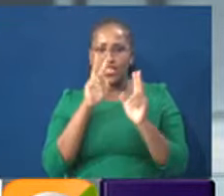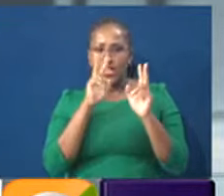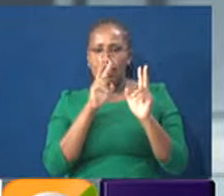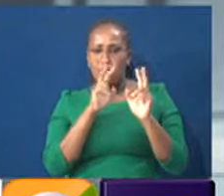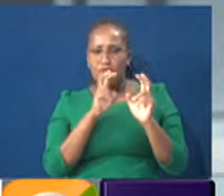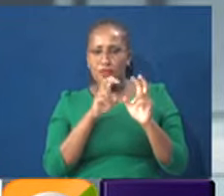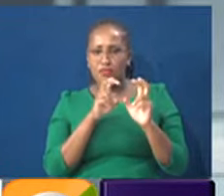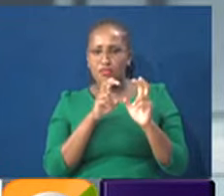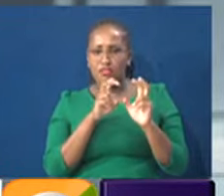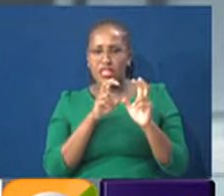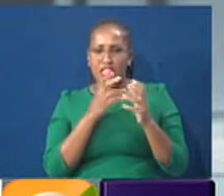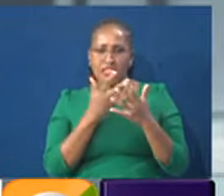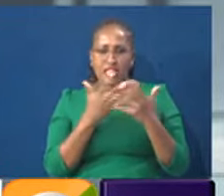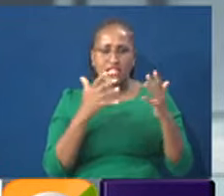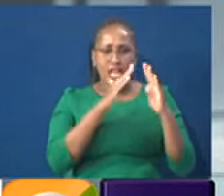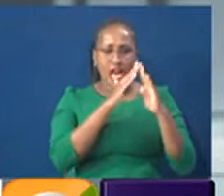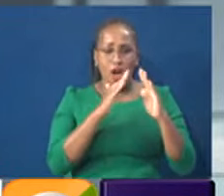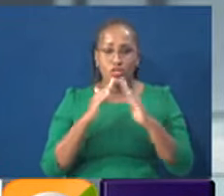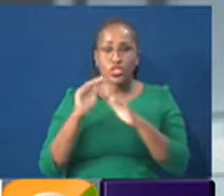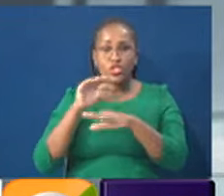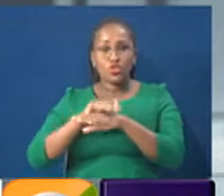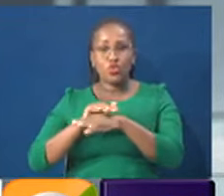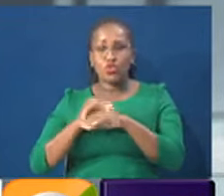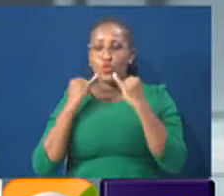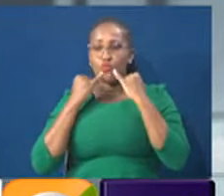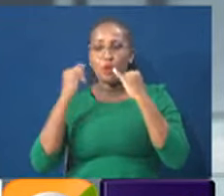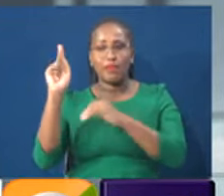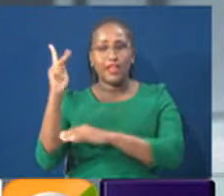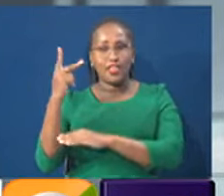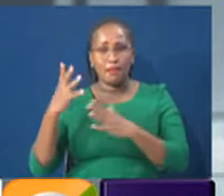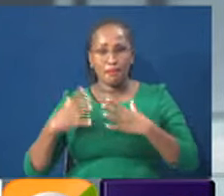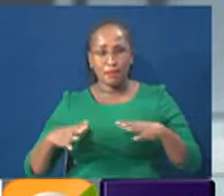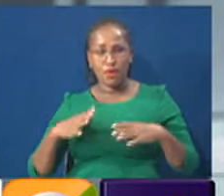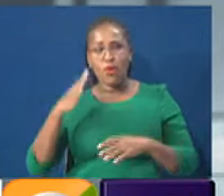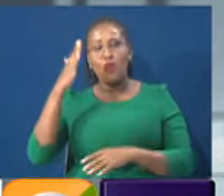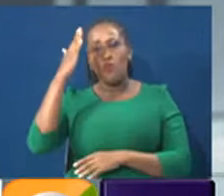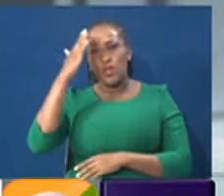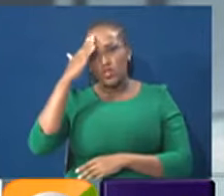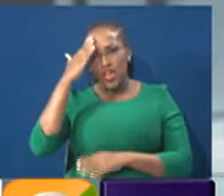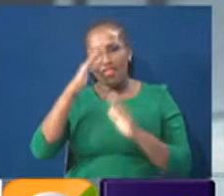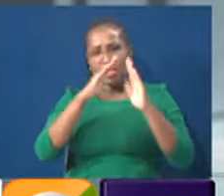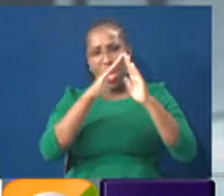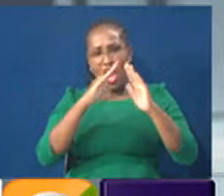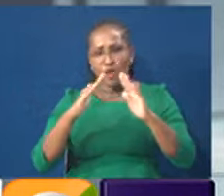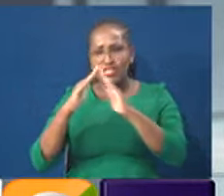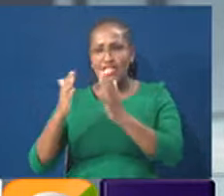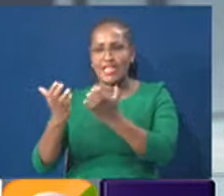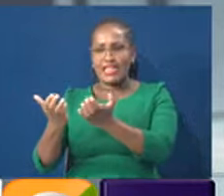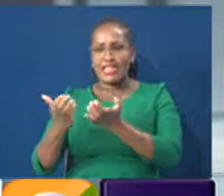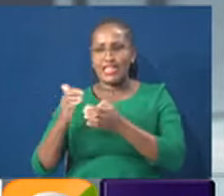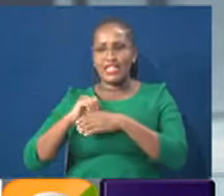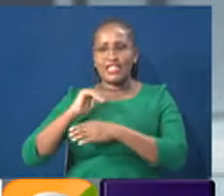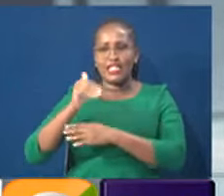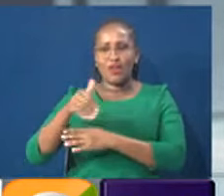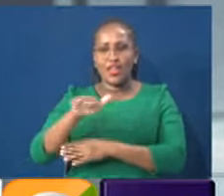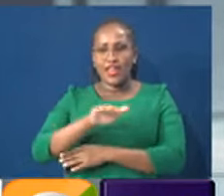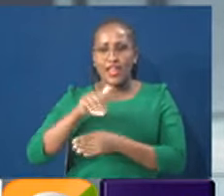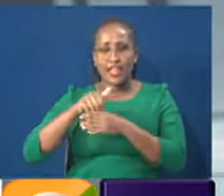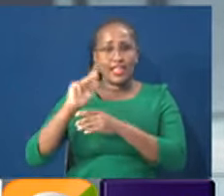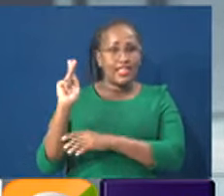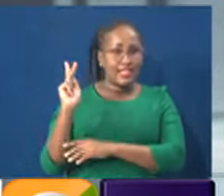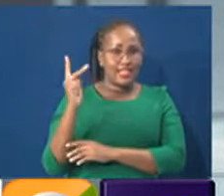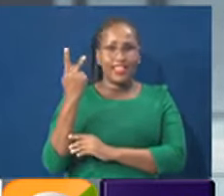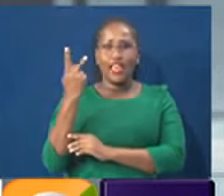housing. It's good to let Kenyans know that the housing demand in urban areas in Kenya